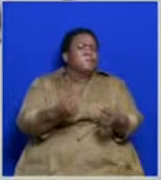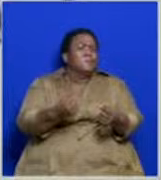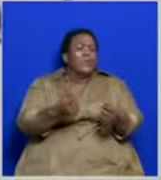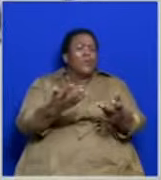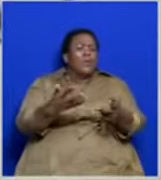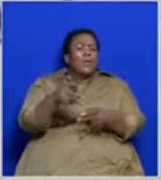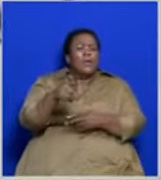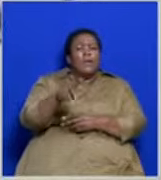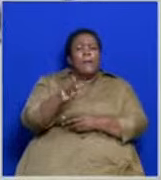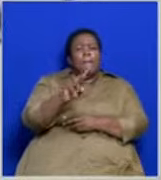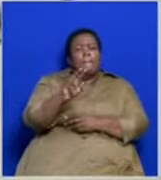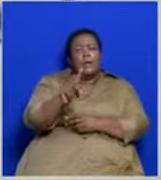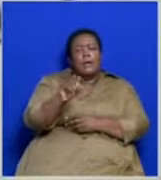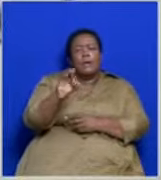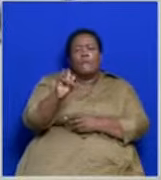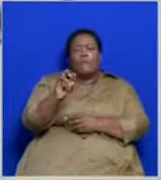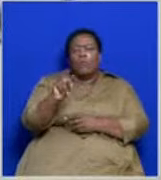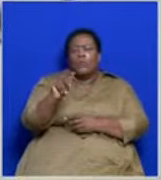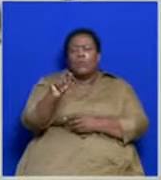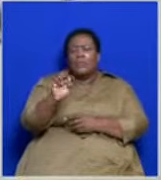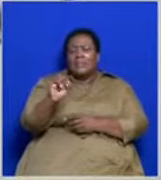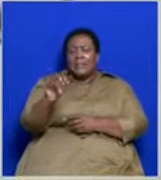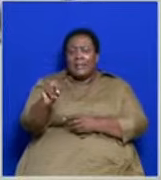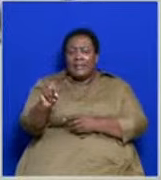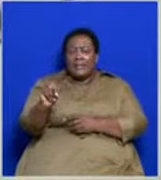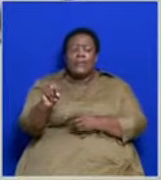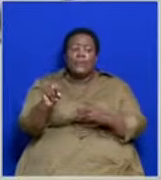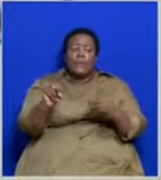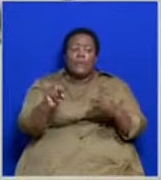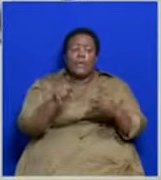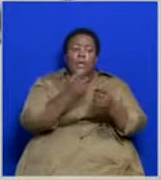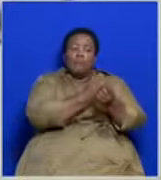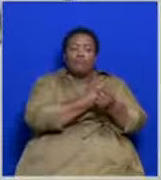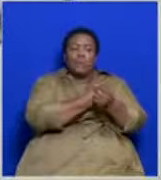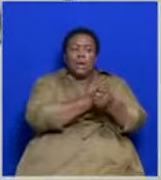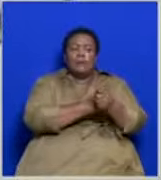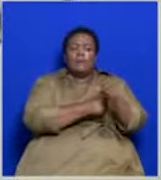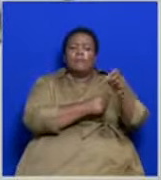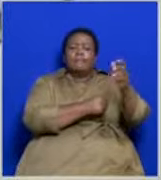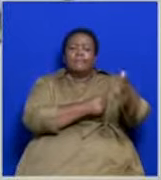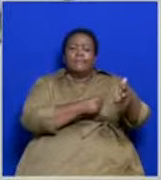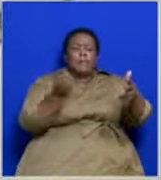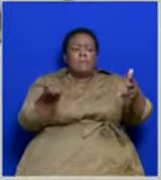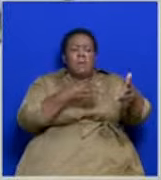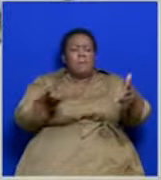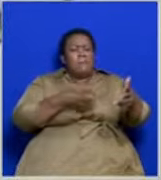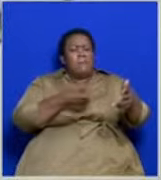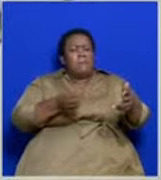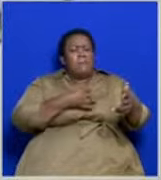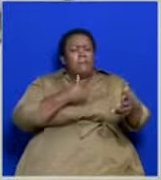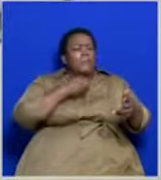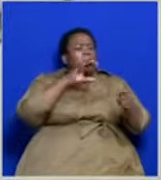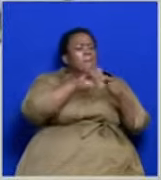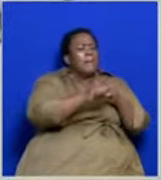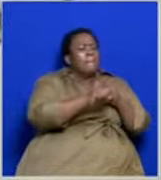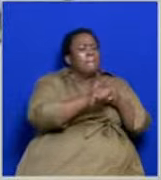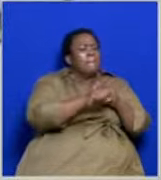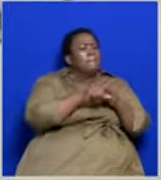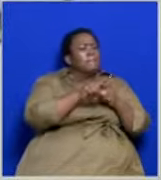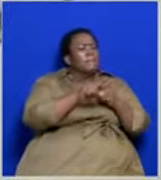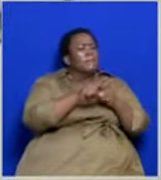was loaded and found the truck being driven out, and there were 3